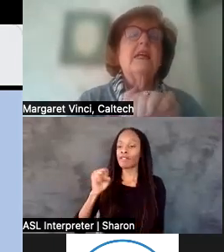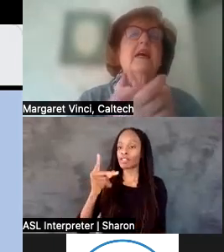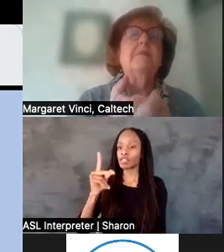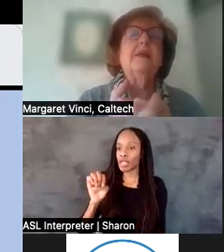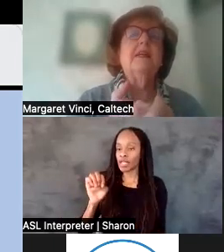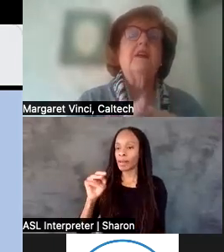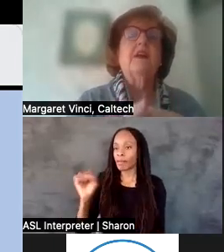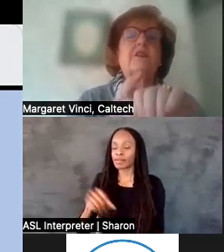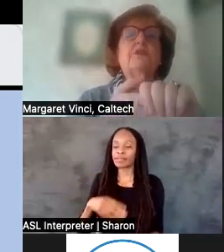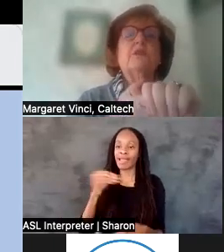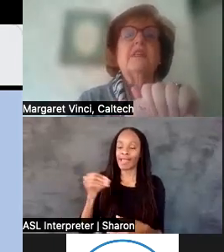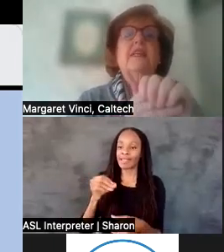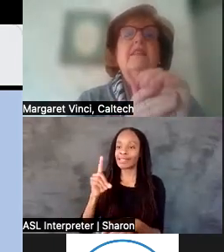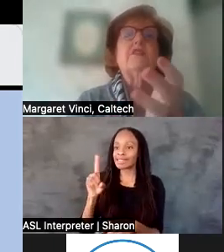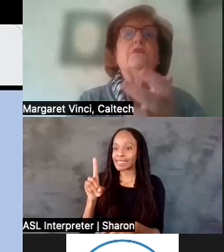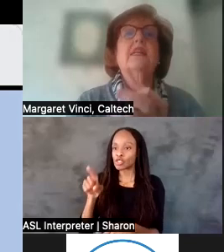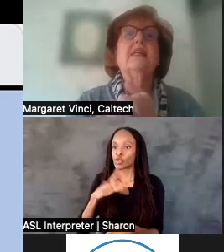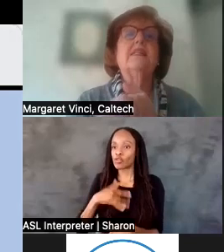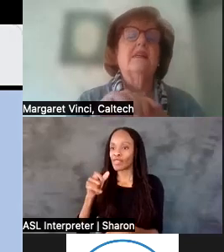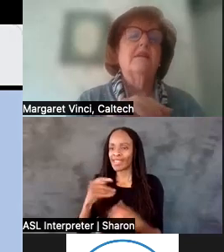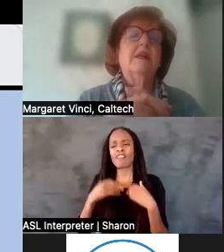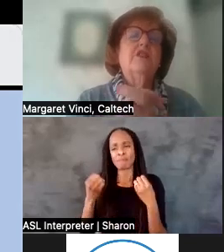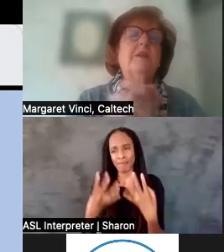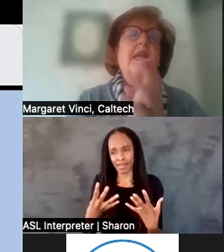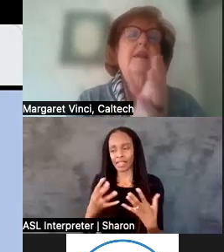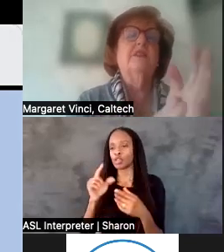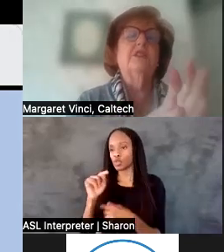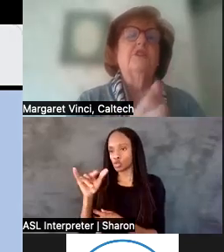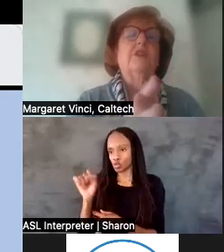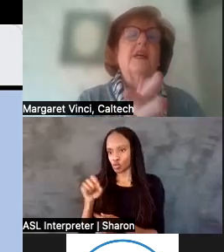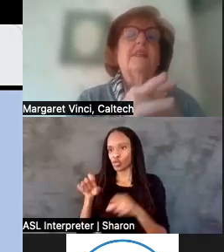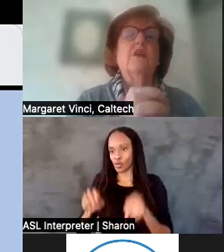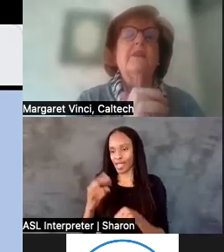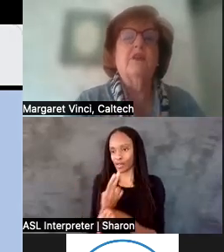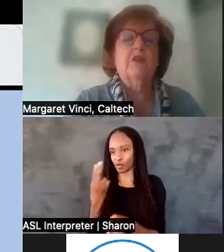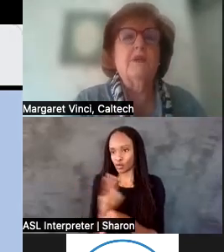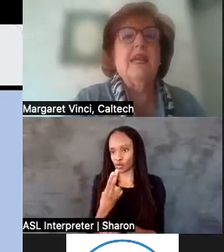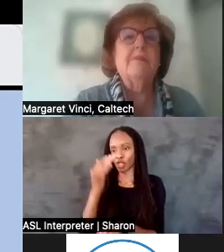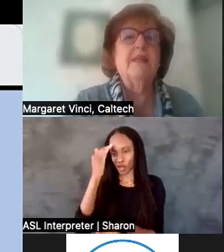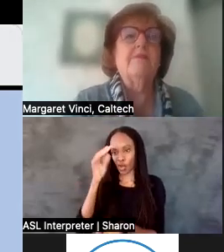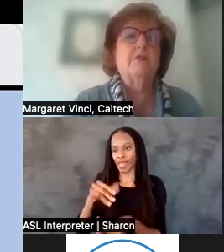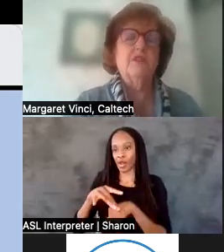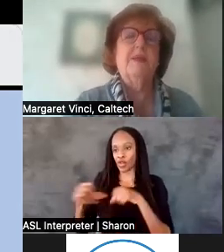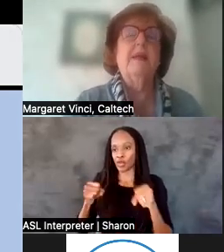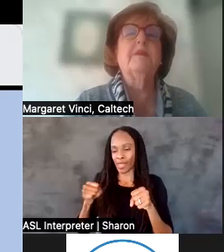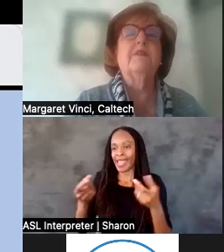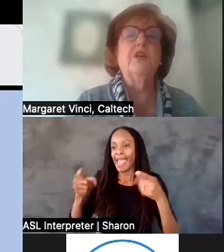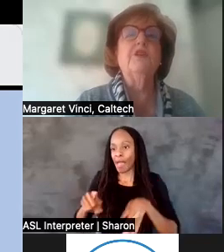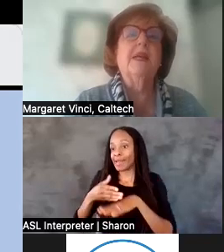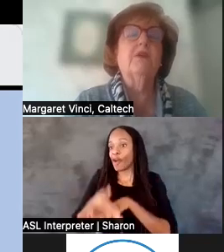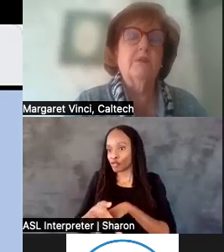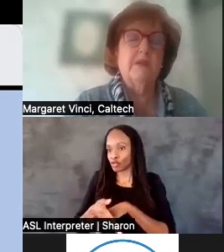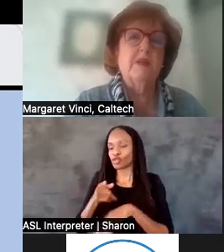It? Many of our other tools in that toolkit to be able to utilize and know where that earthquake happened afterwards, to be able